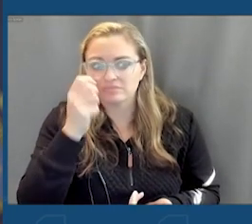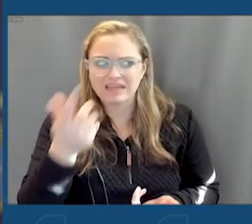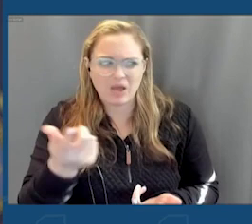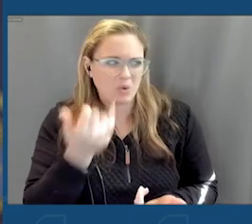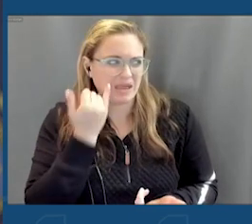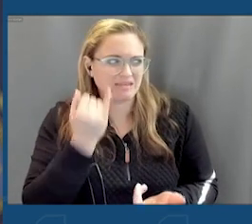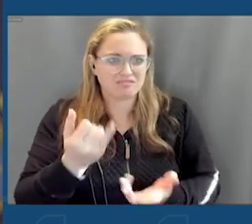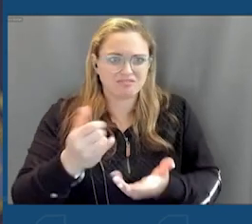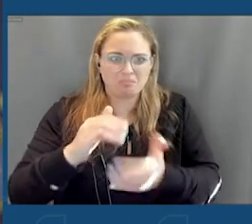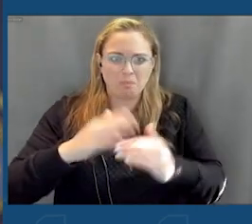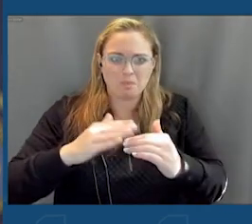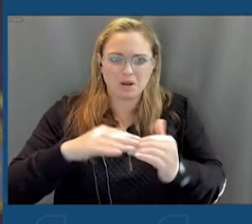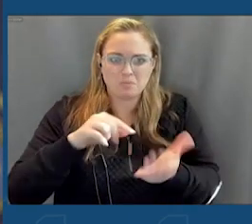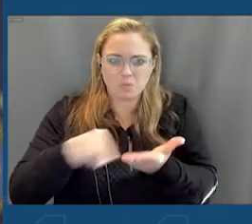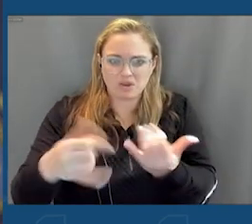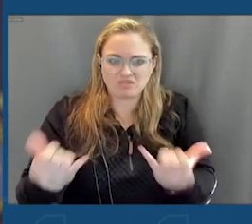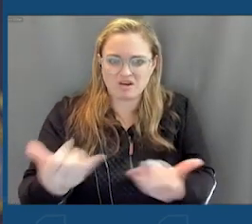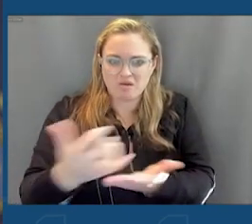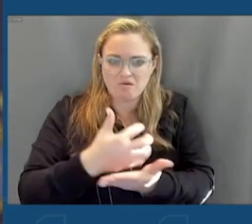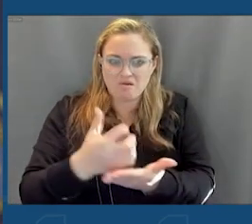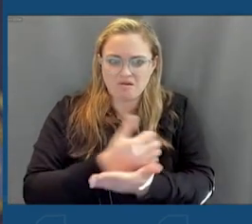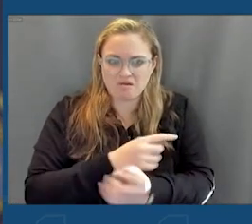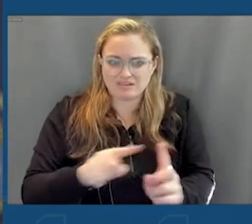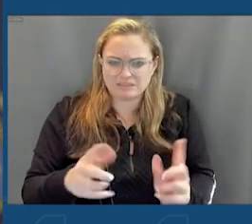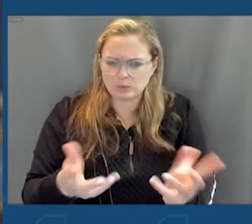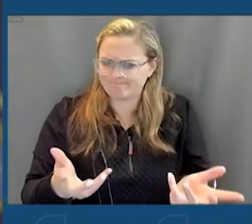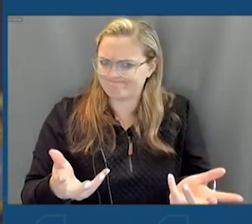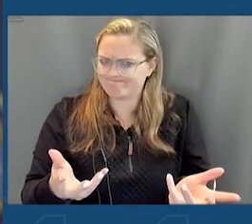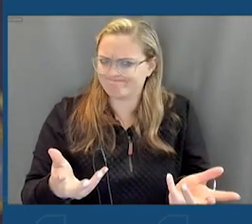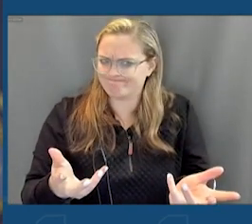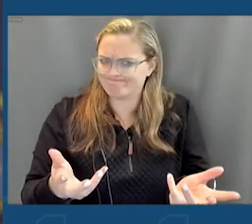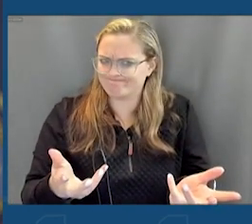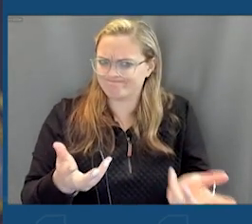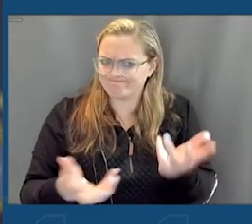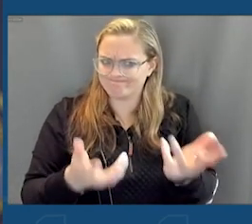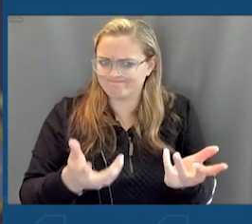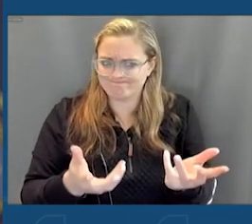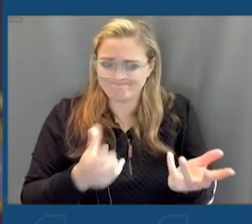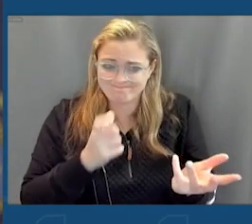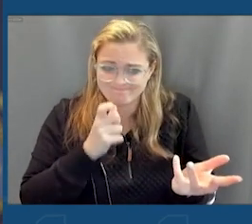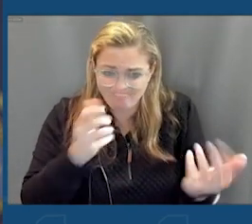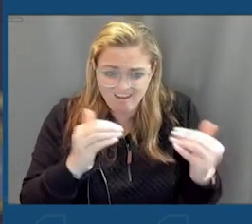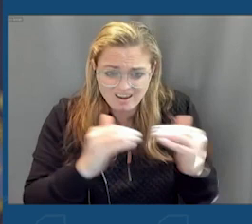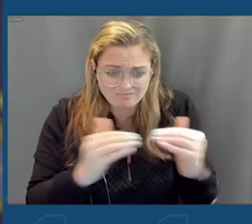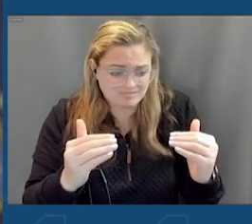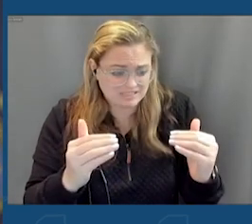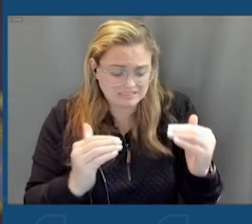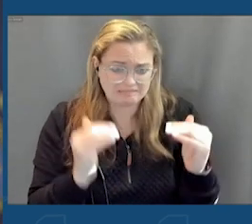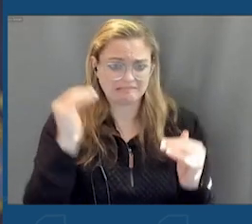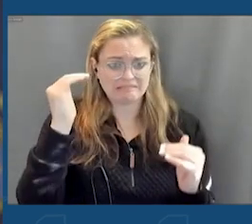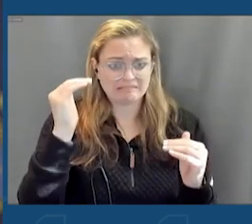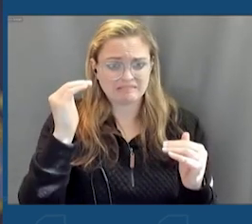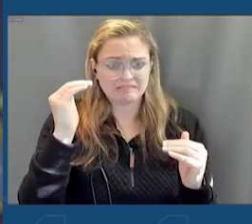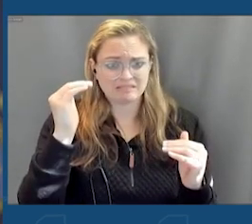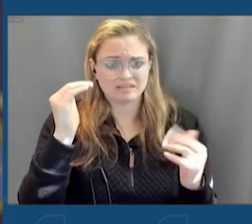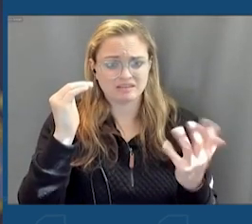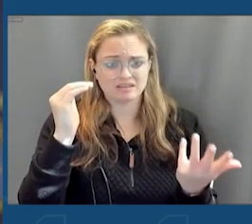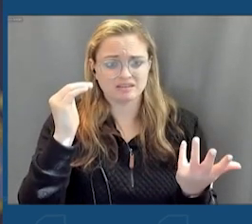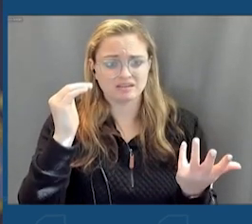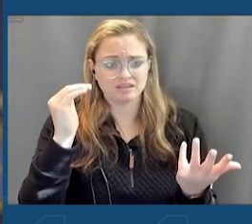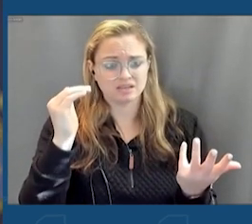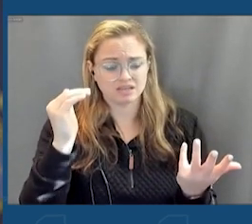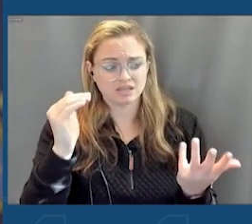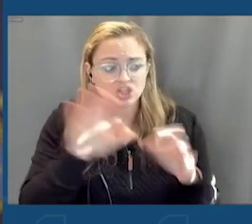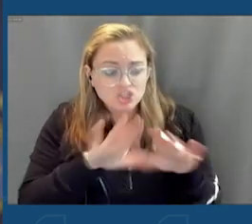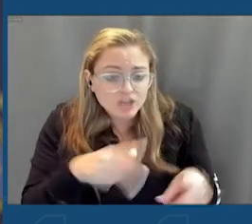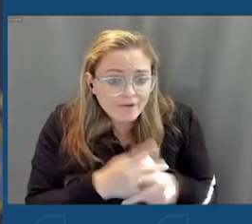wage. It's all you have available to you right now. It just doesn't add up. It doesn't add up. In fact, child care